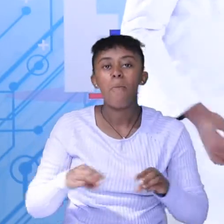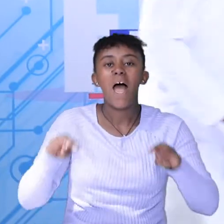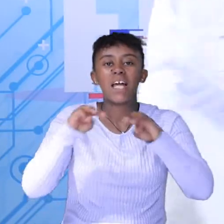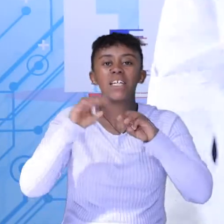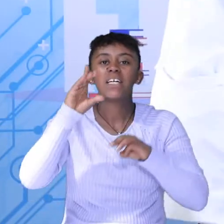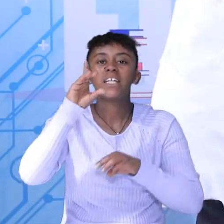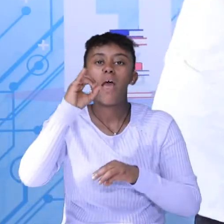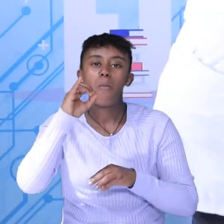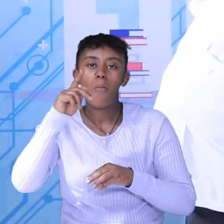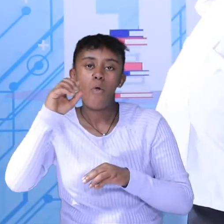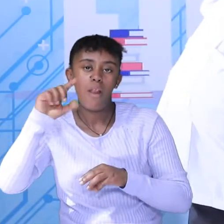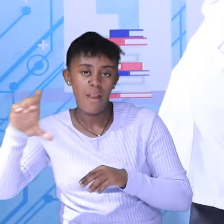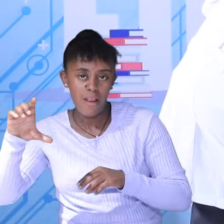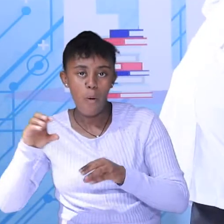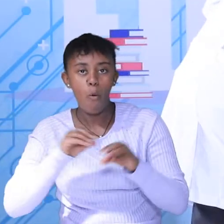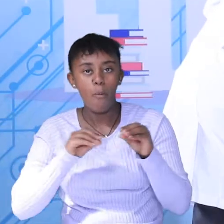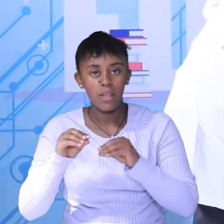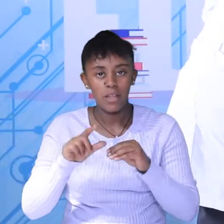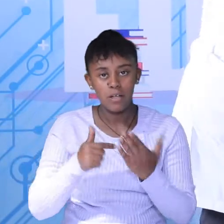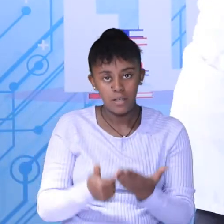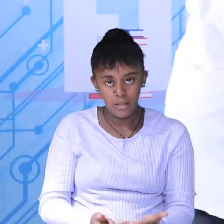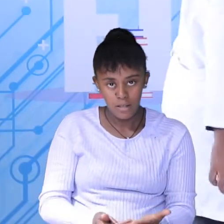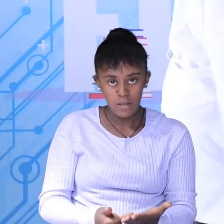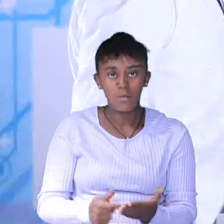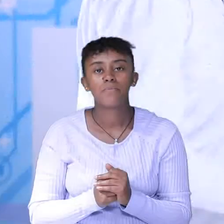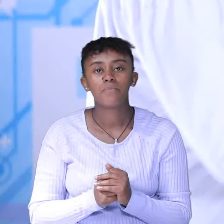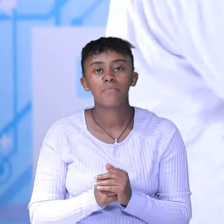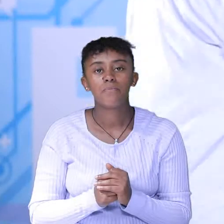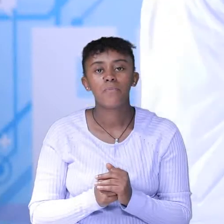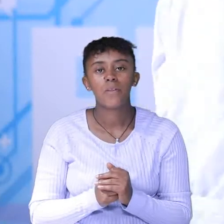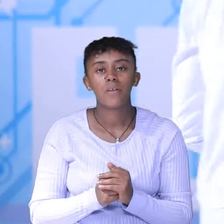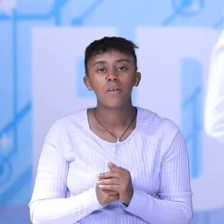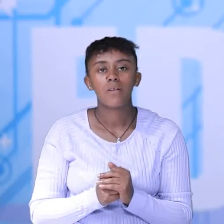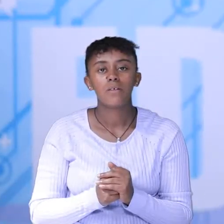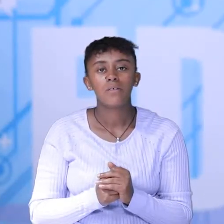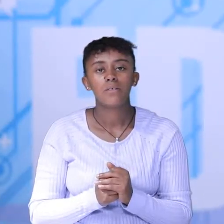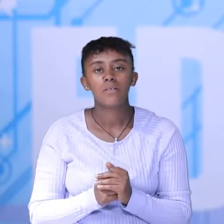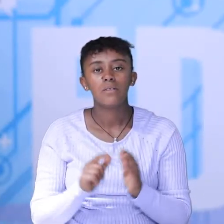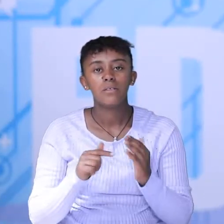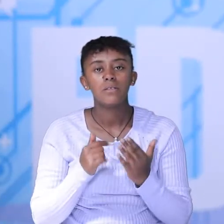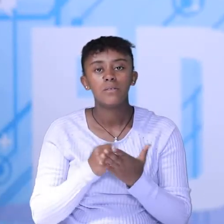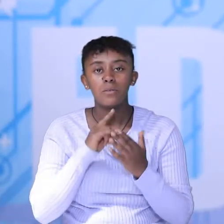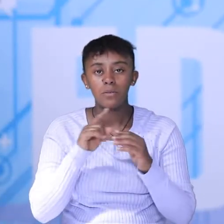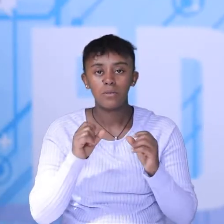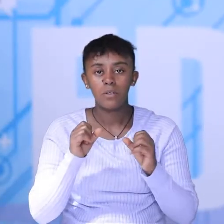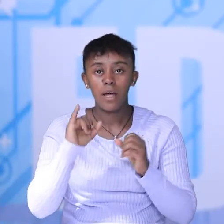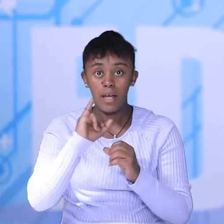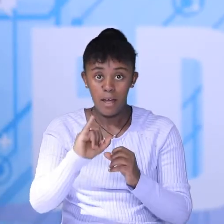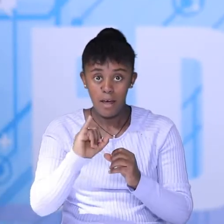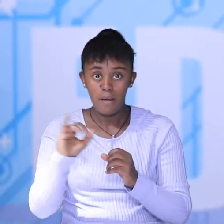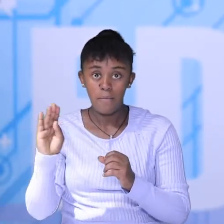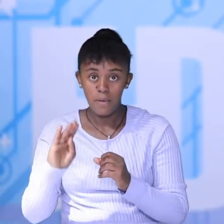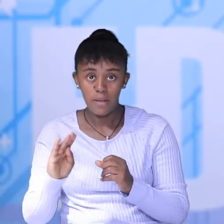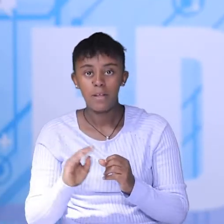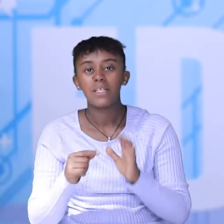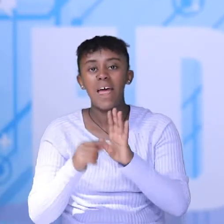known to be magnetic dipole, and symbolized as mu. You can see here, it's possible to determine current I be